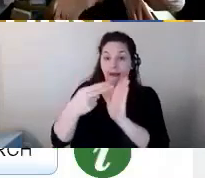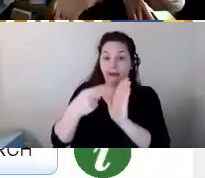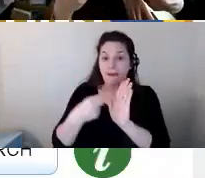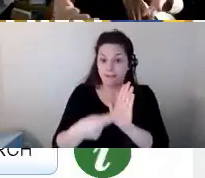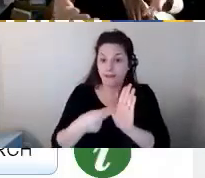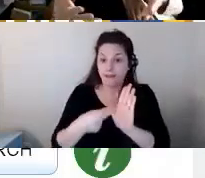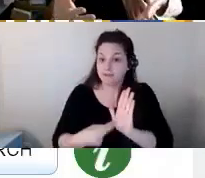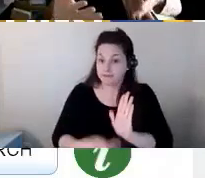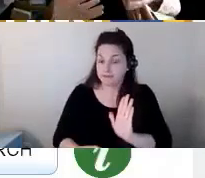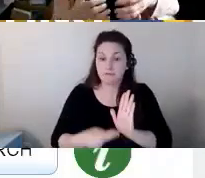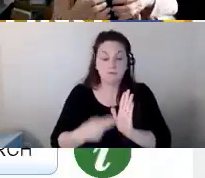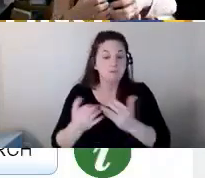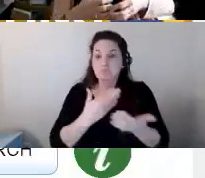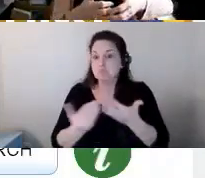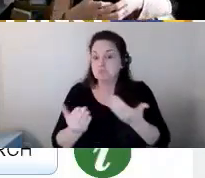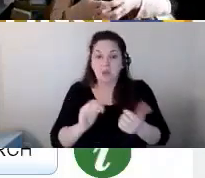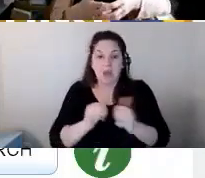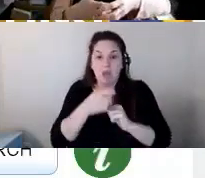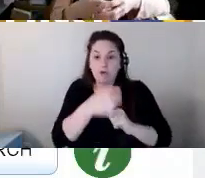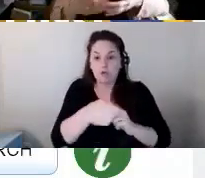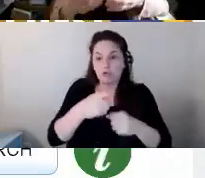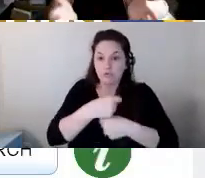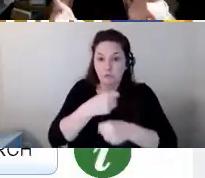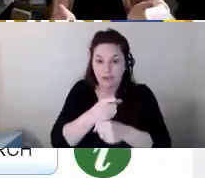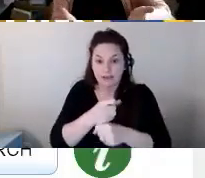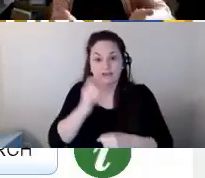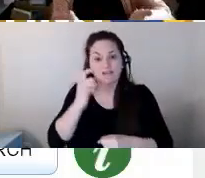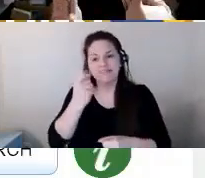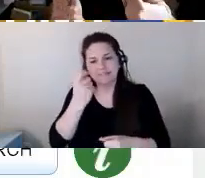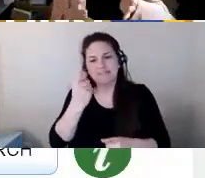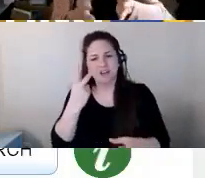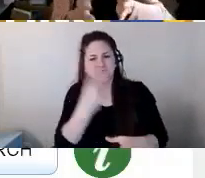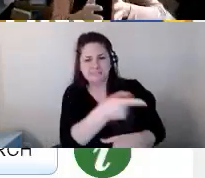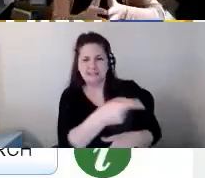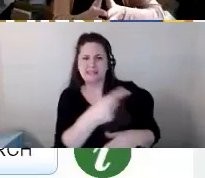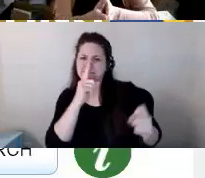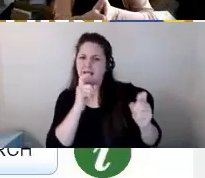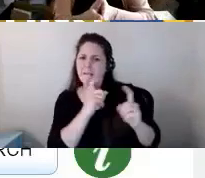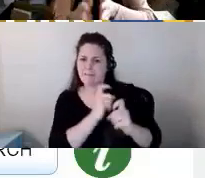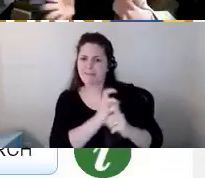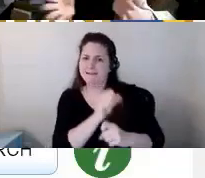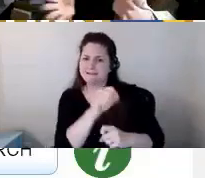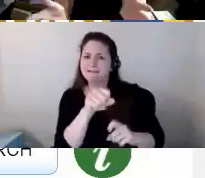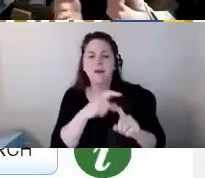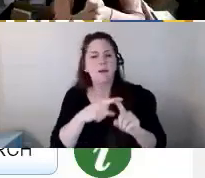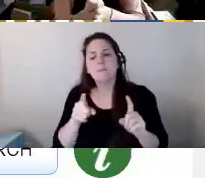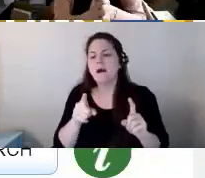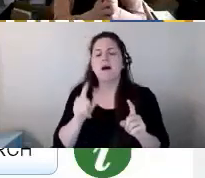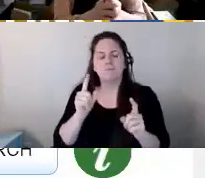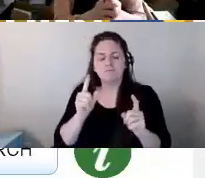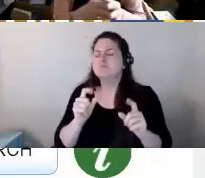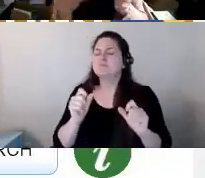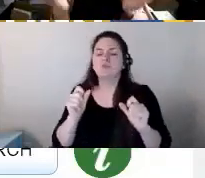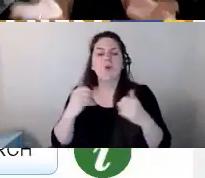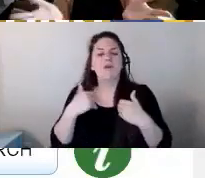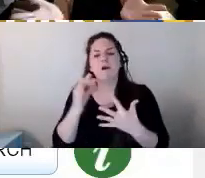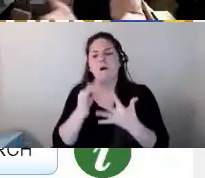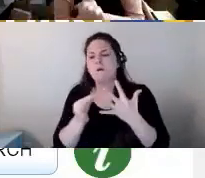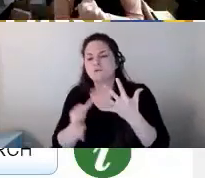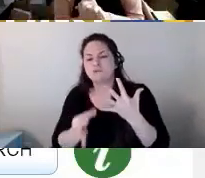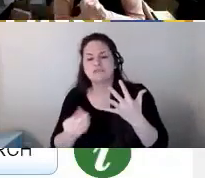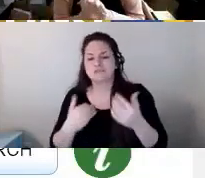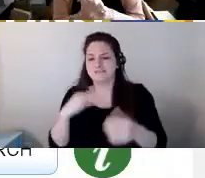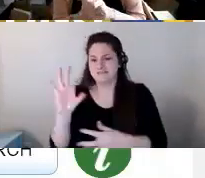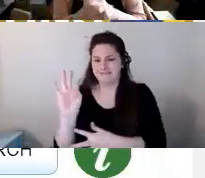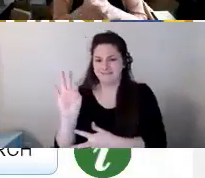however you've created it. While you've seen a very complex one, you will learn that you have about 9